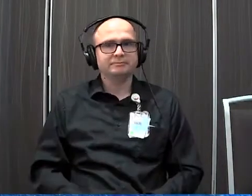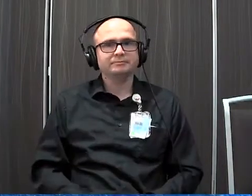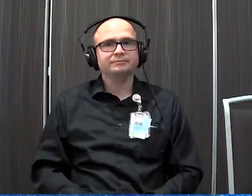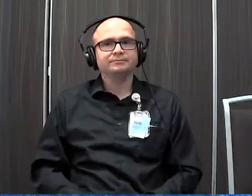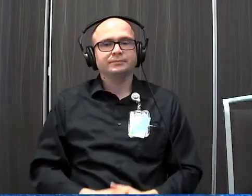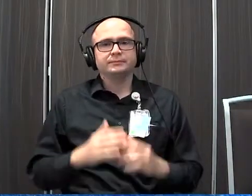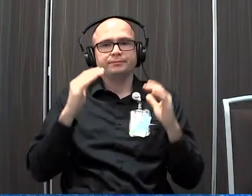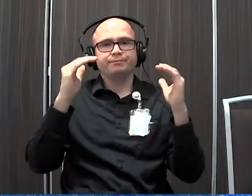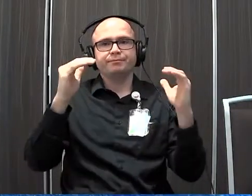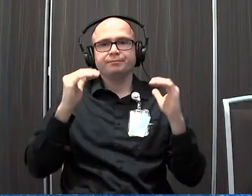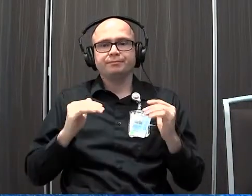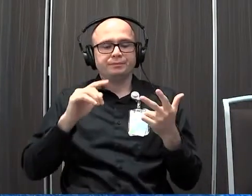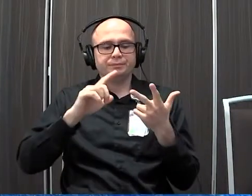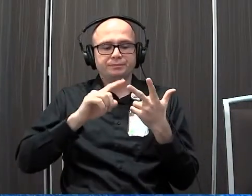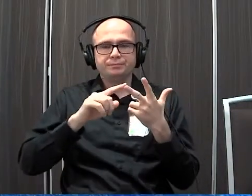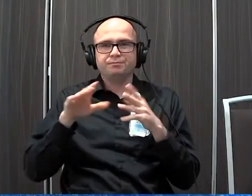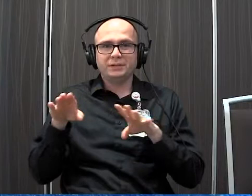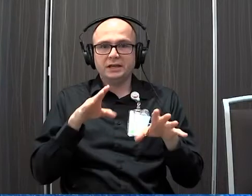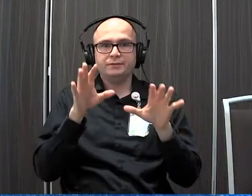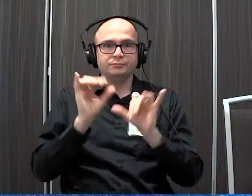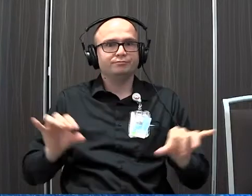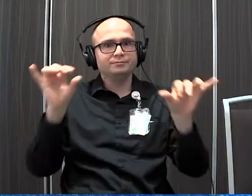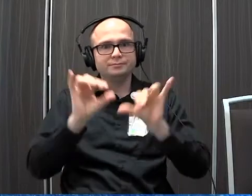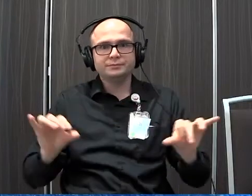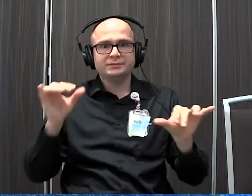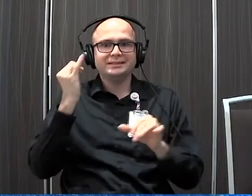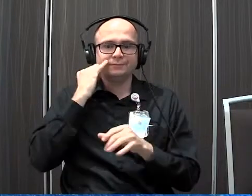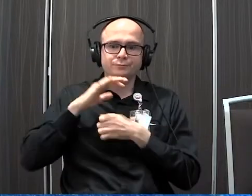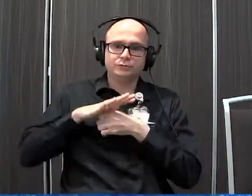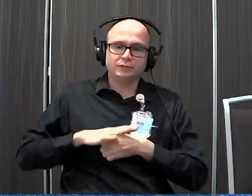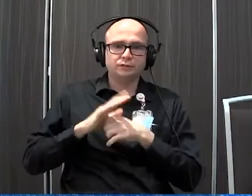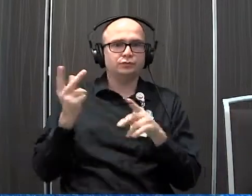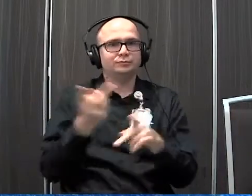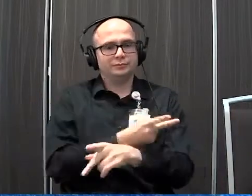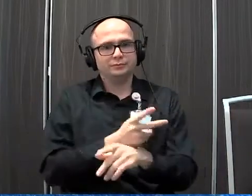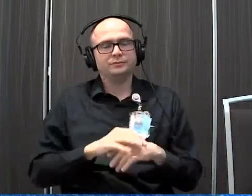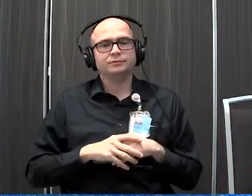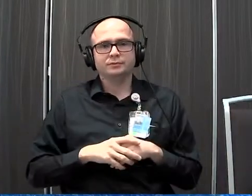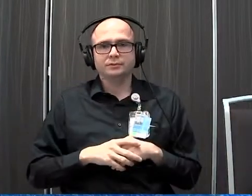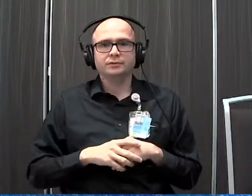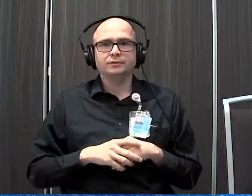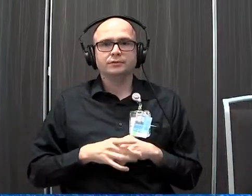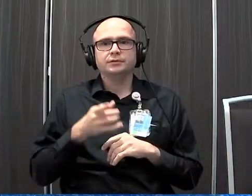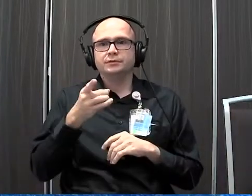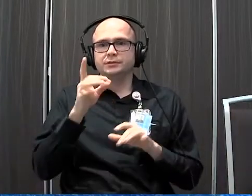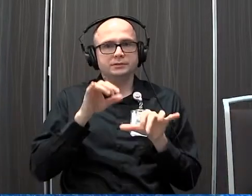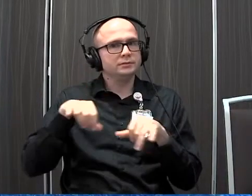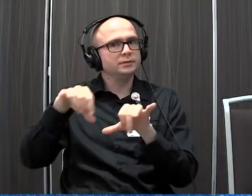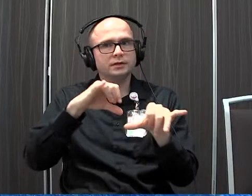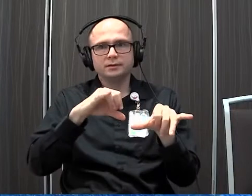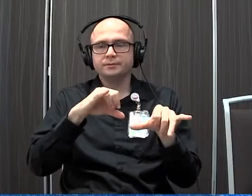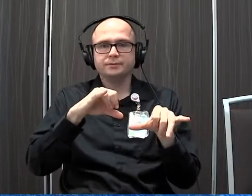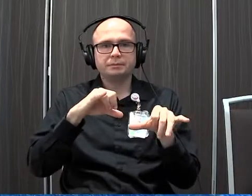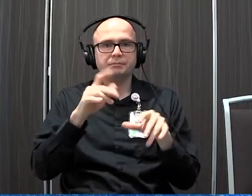Next is repetitive behaviors, which increase under stress. And for this one, it's very common